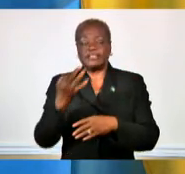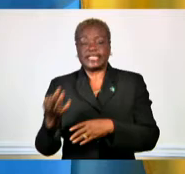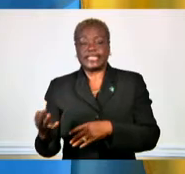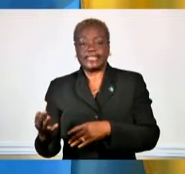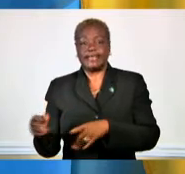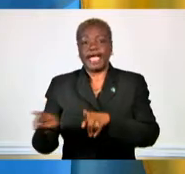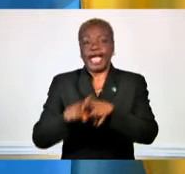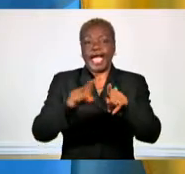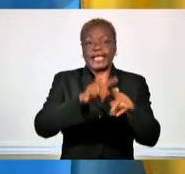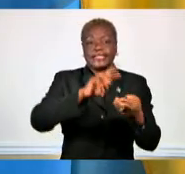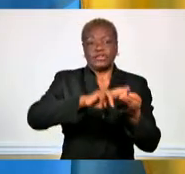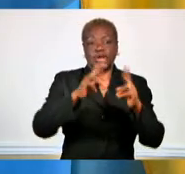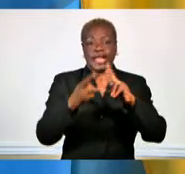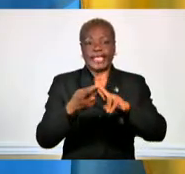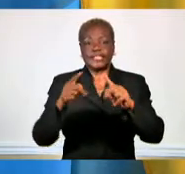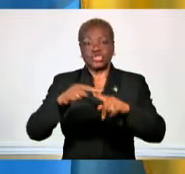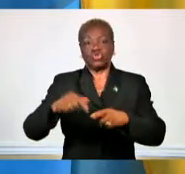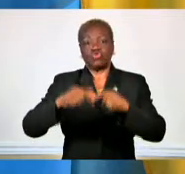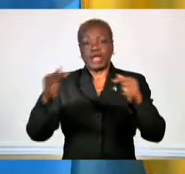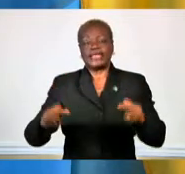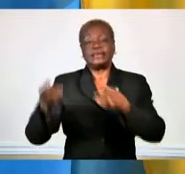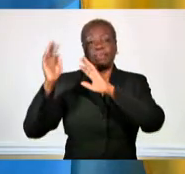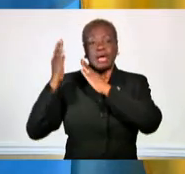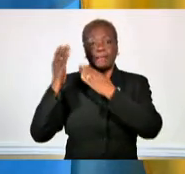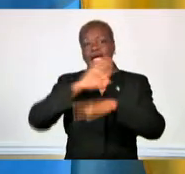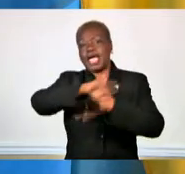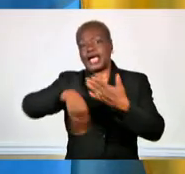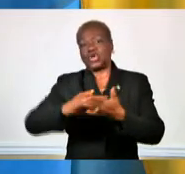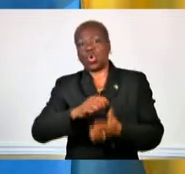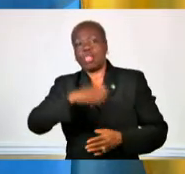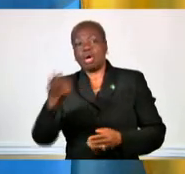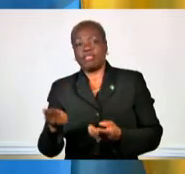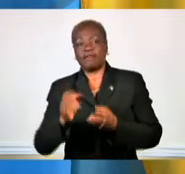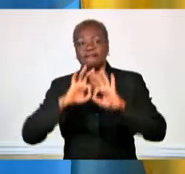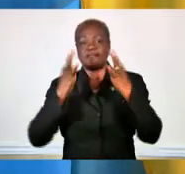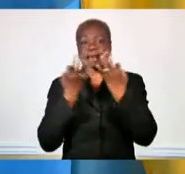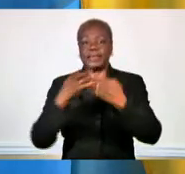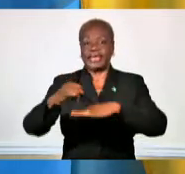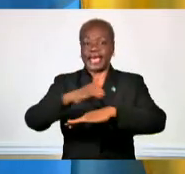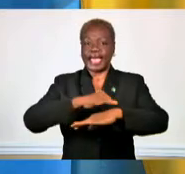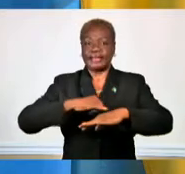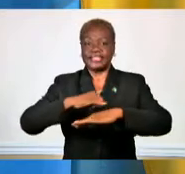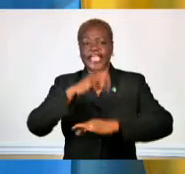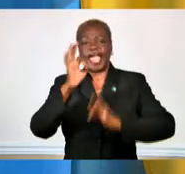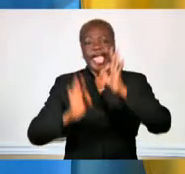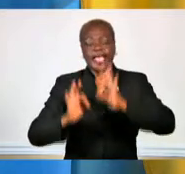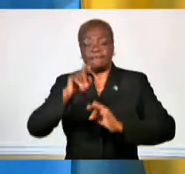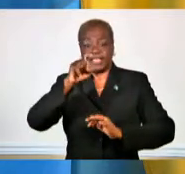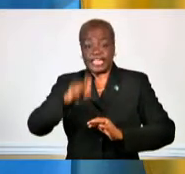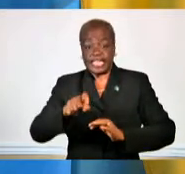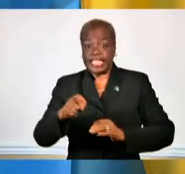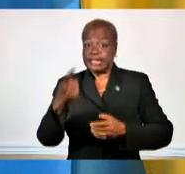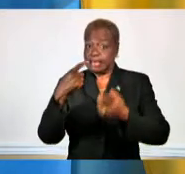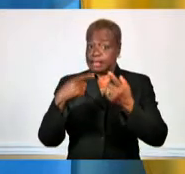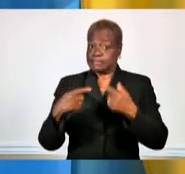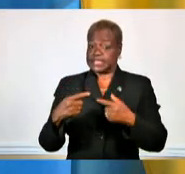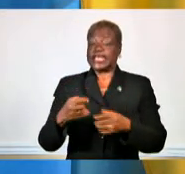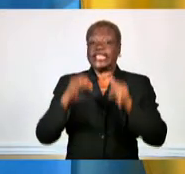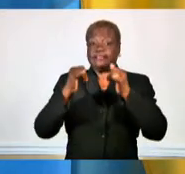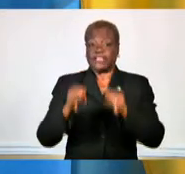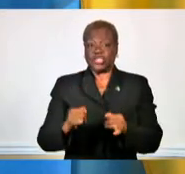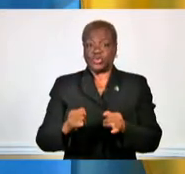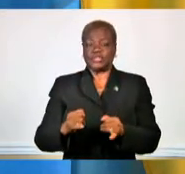As it relates to Grand Bahama and all other family islands, if the need arises, individuals